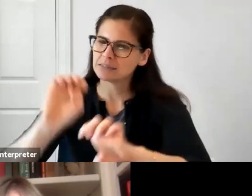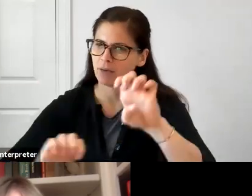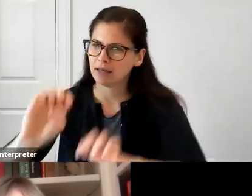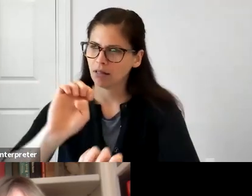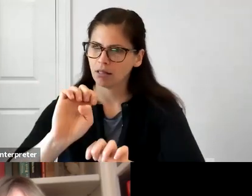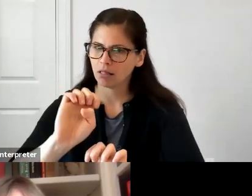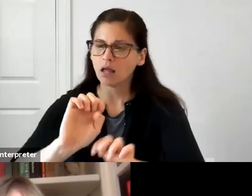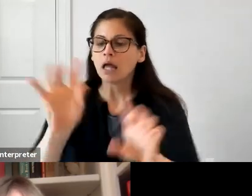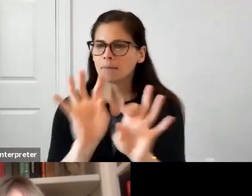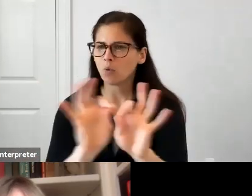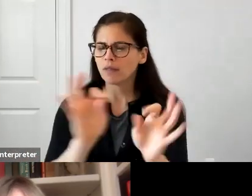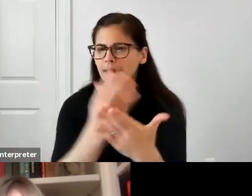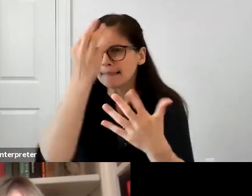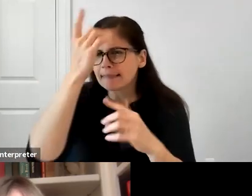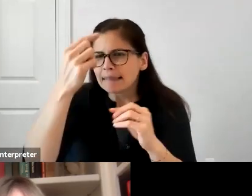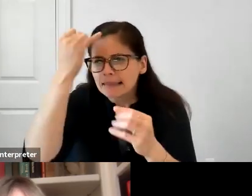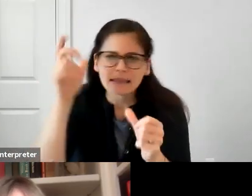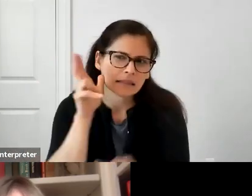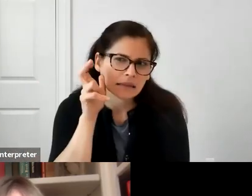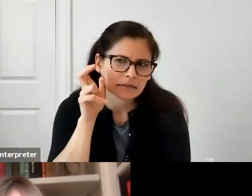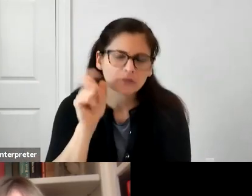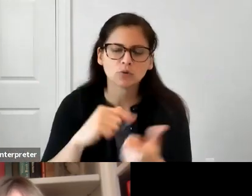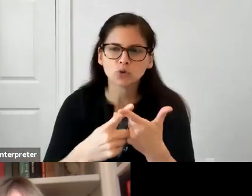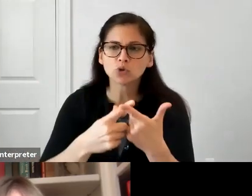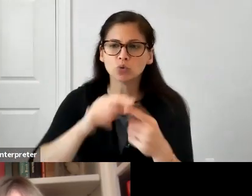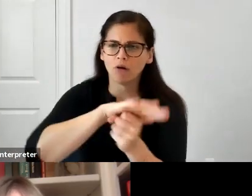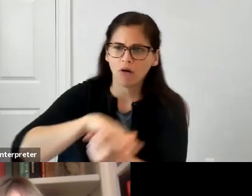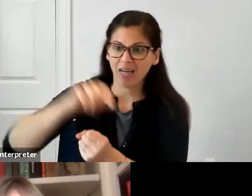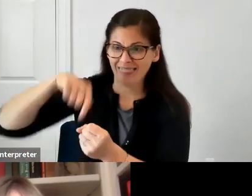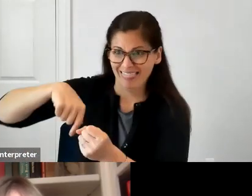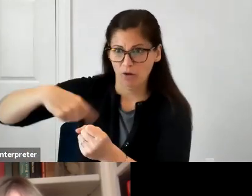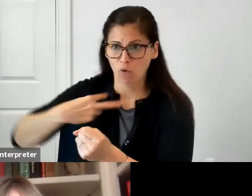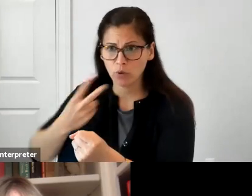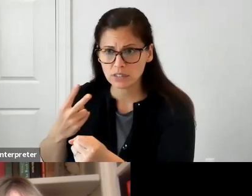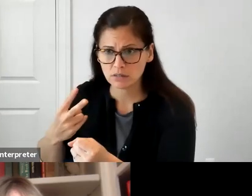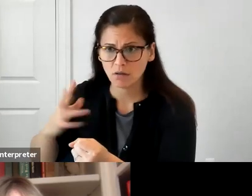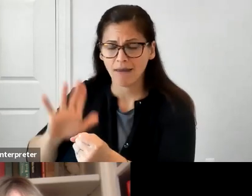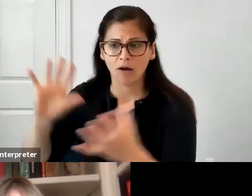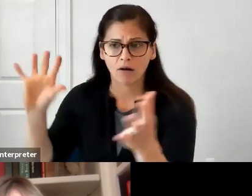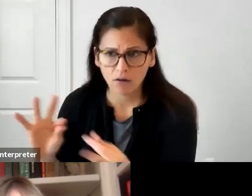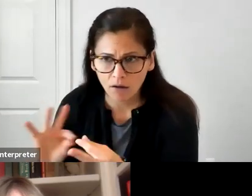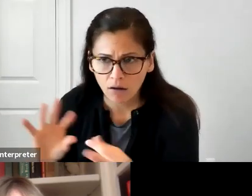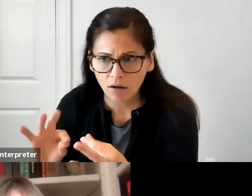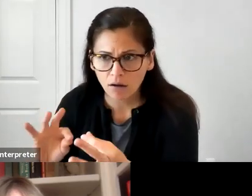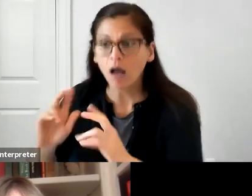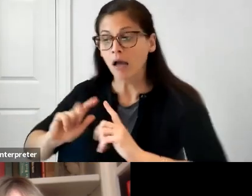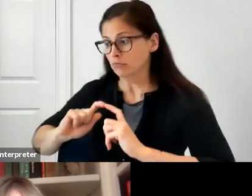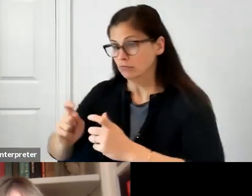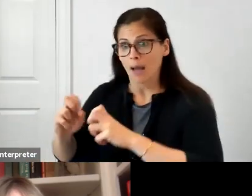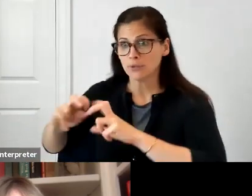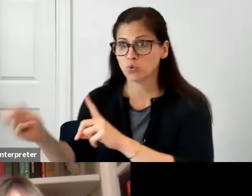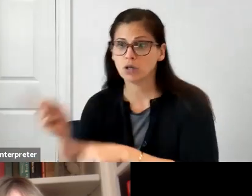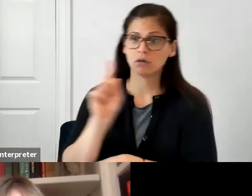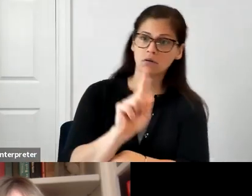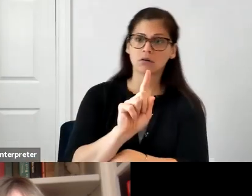to listen to the voices on the margins, give them the opportunity to help make